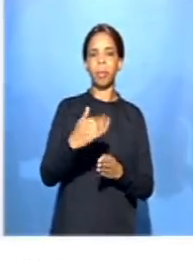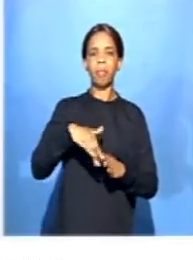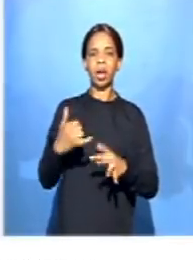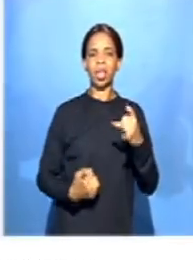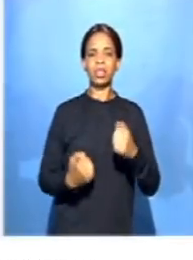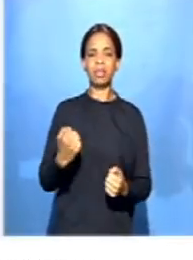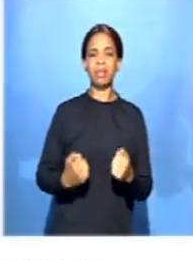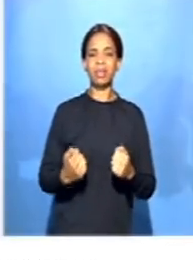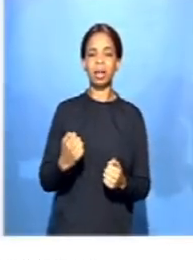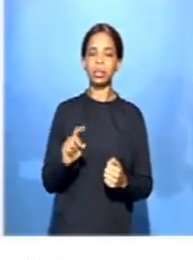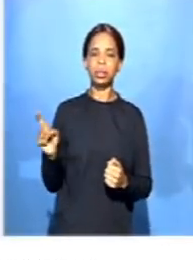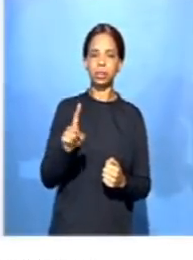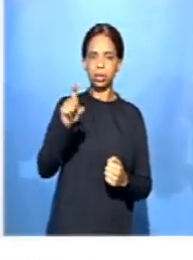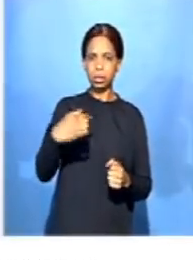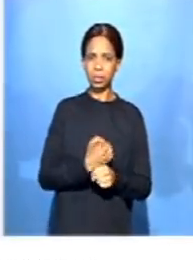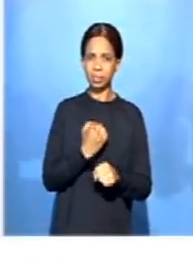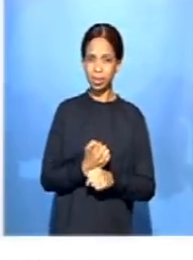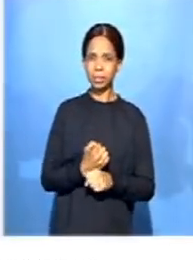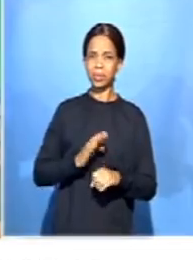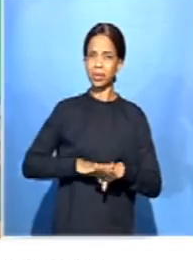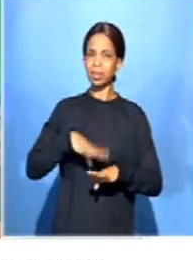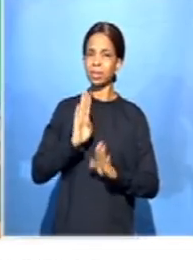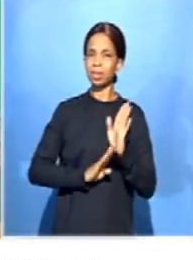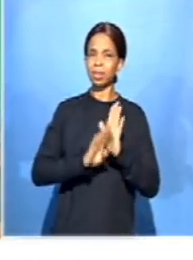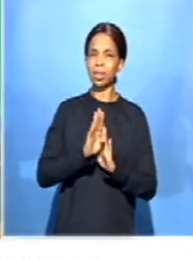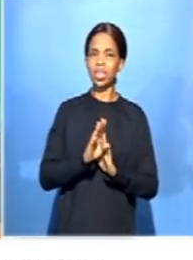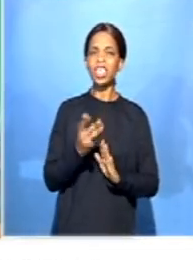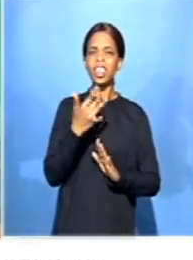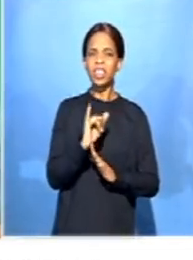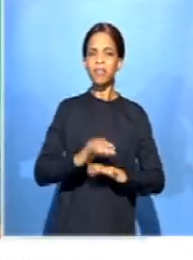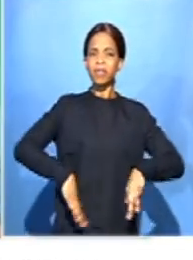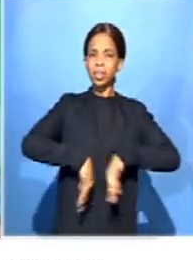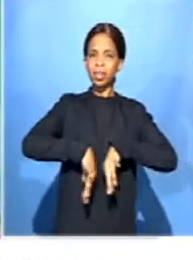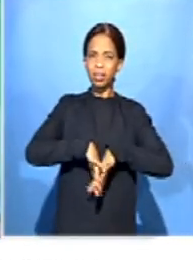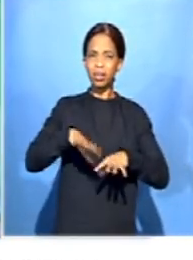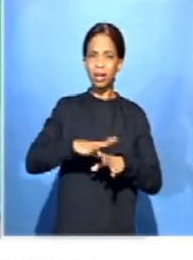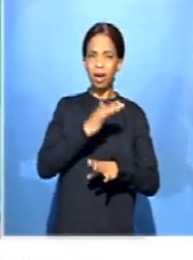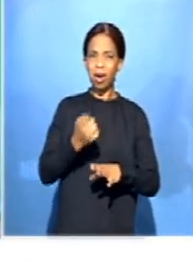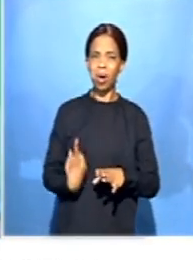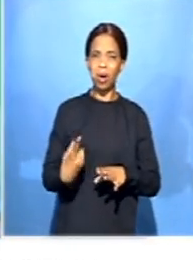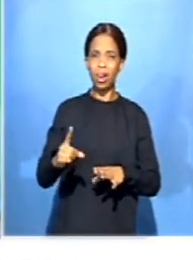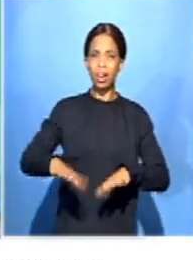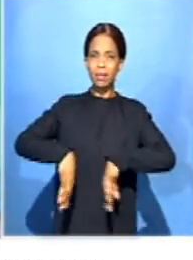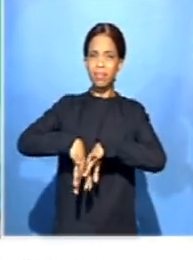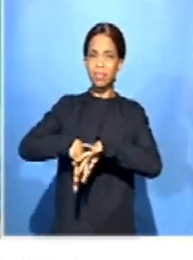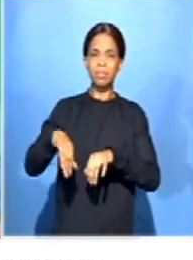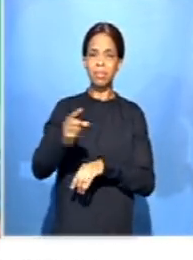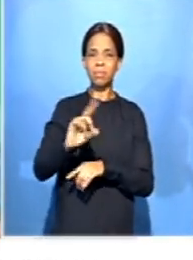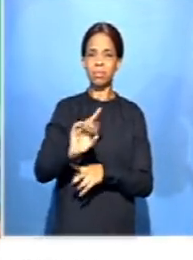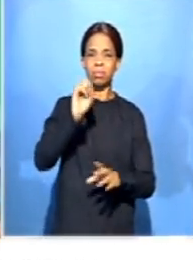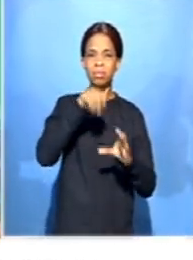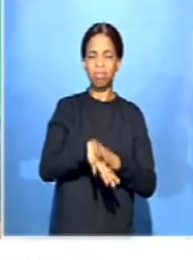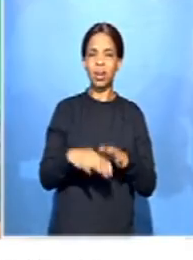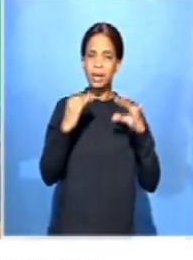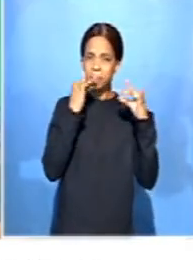Lona balisa itseng gore di botlolo mo ntlong ga di latlhele mo dustbining di plastic ga di latlhele mo di dustbining di jo ga di